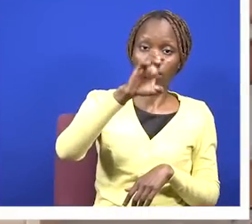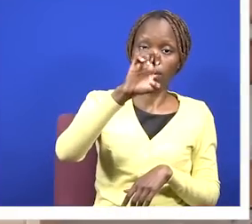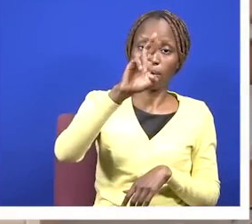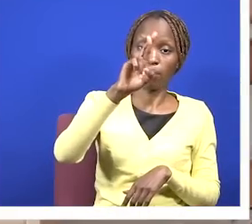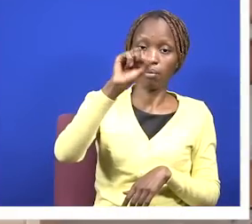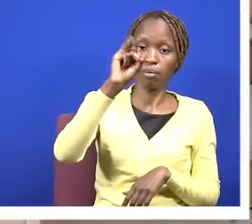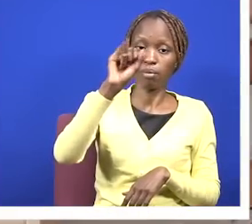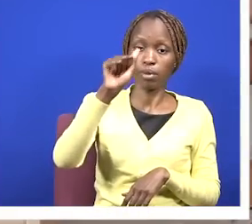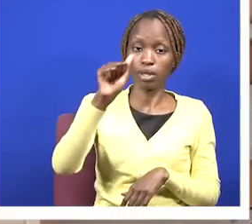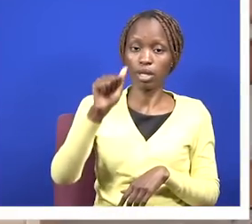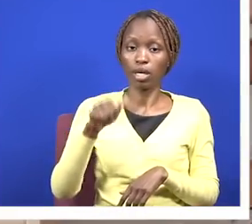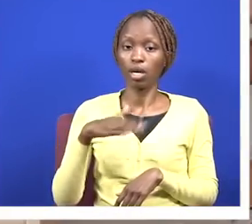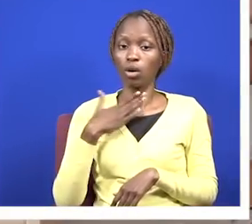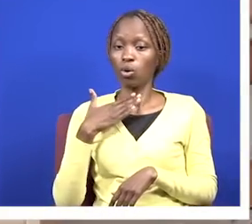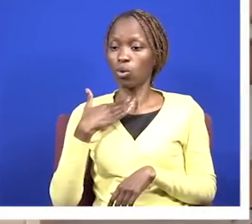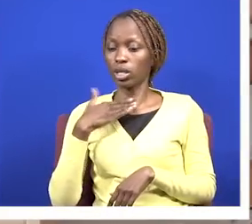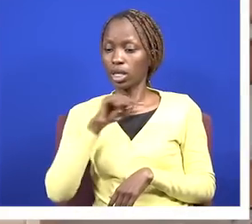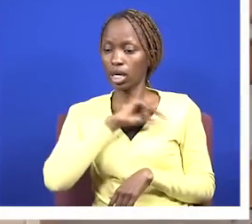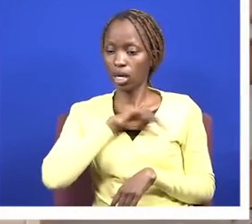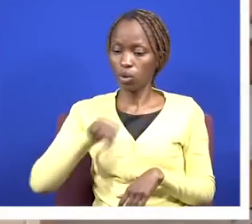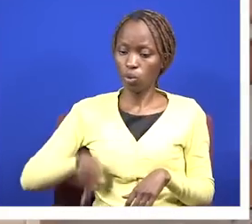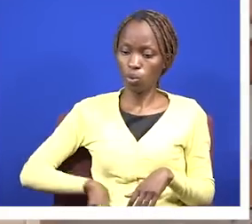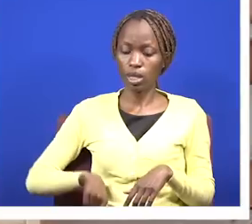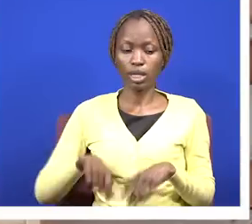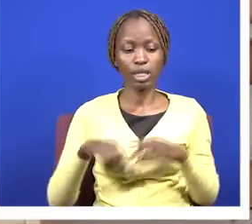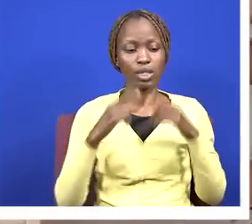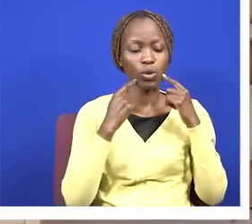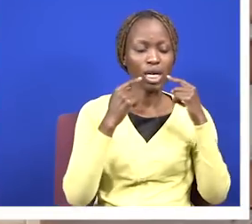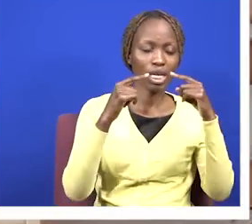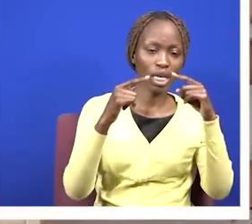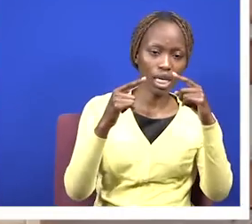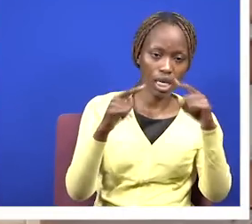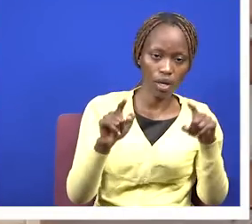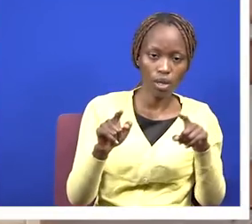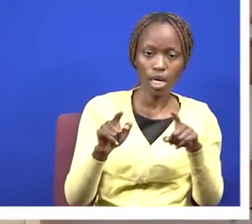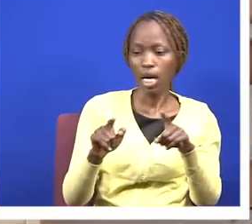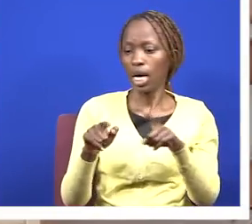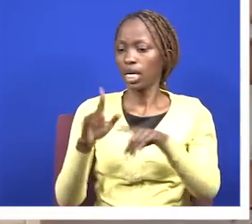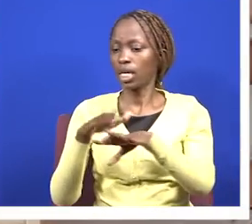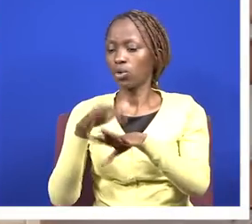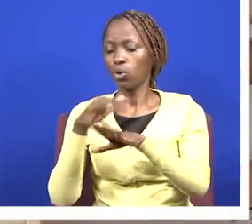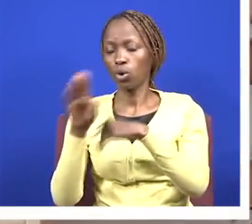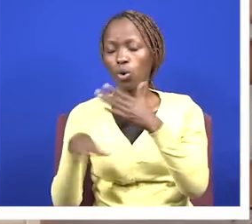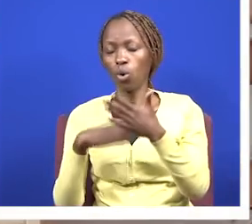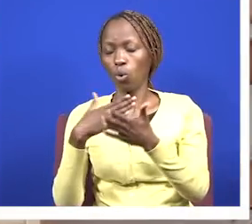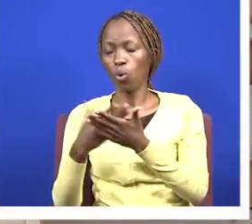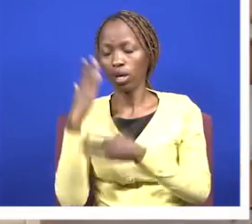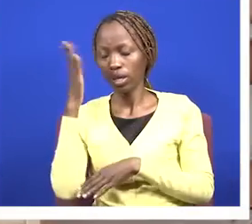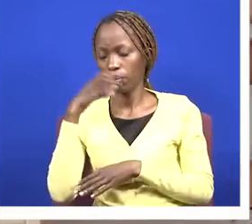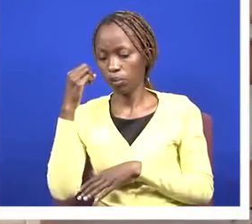queen. And so he sent out word and had all the beautiful young